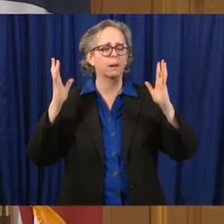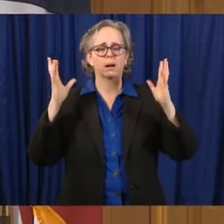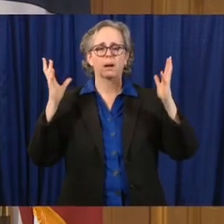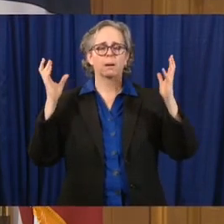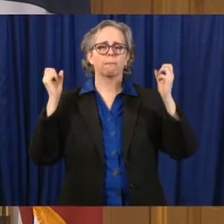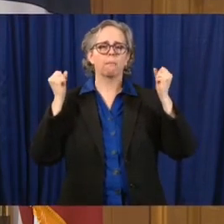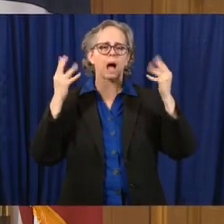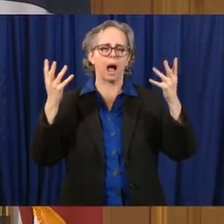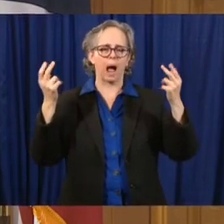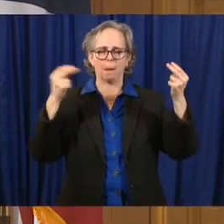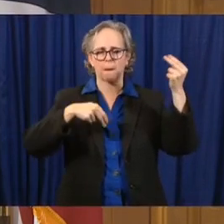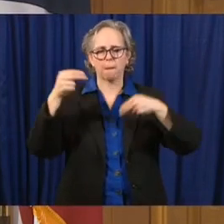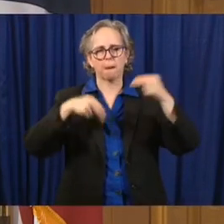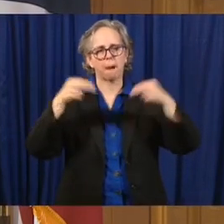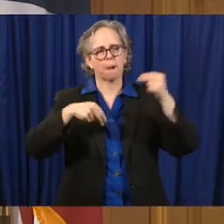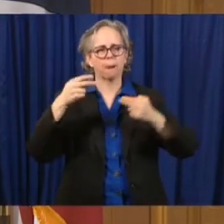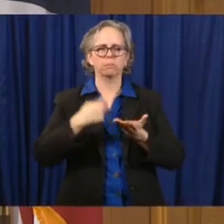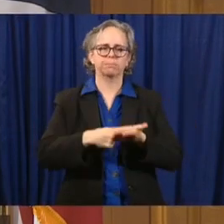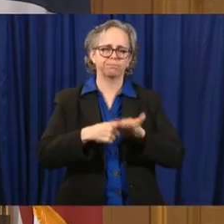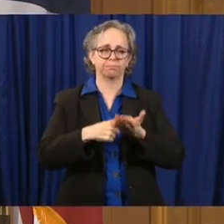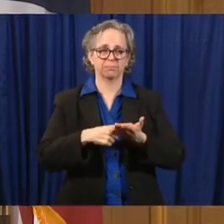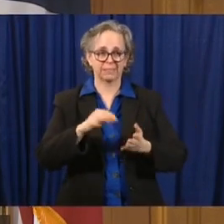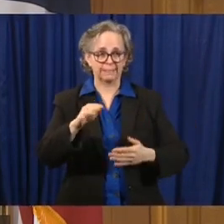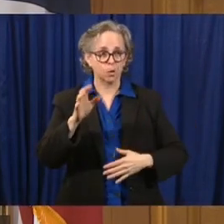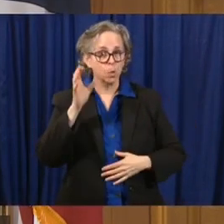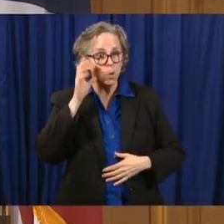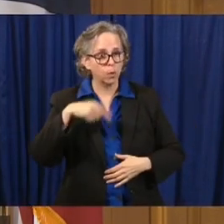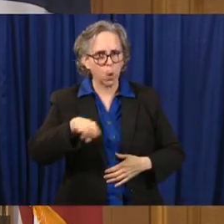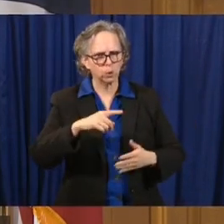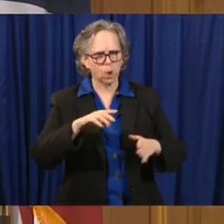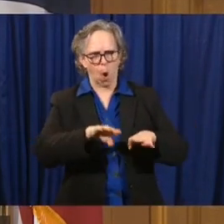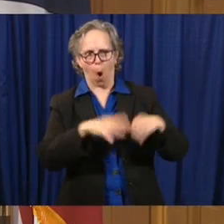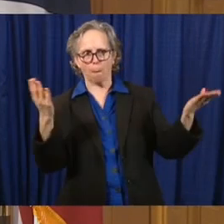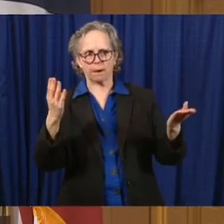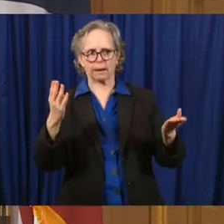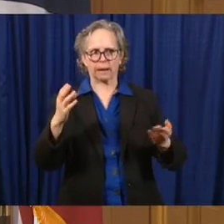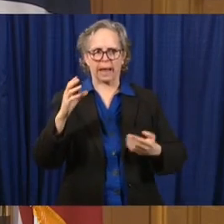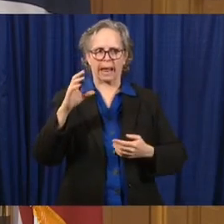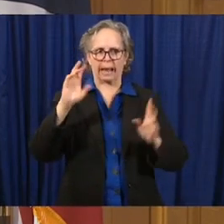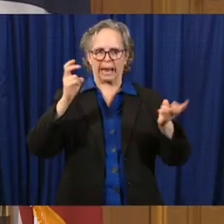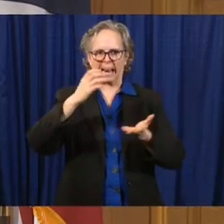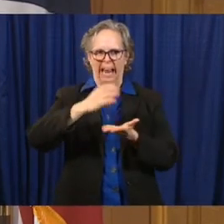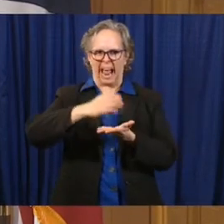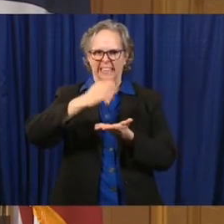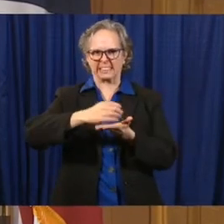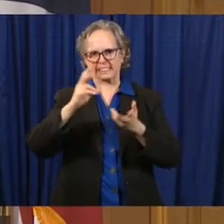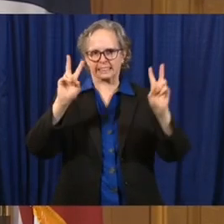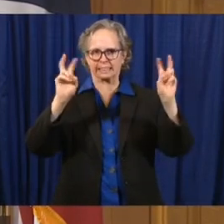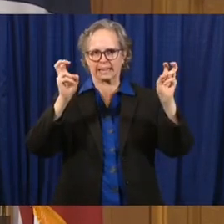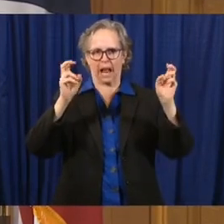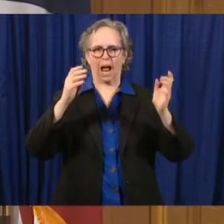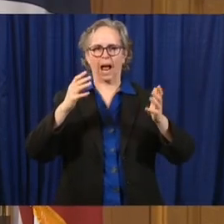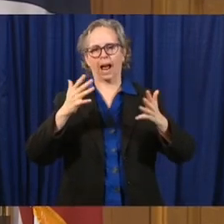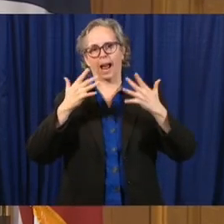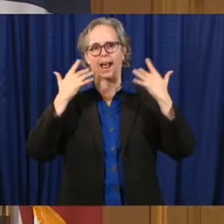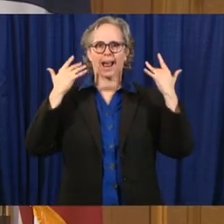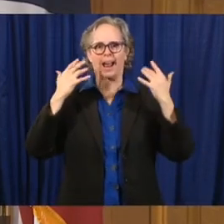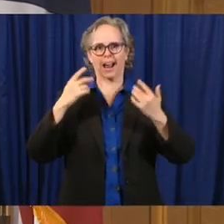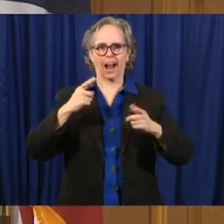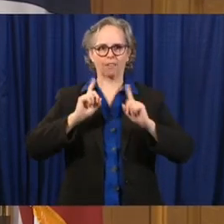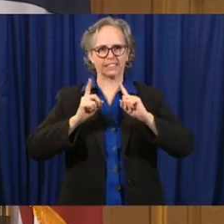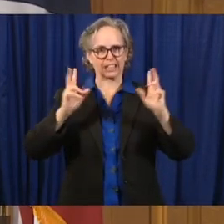Well, I think it is, look, we have, had a lot of conversation with the White